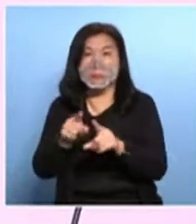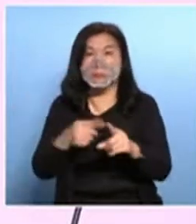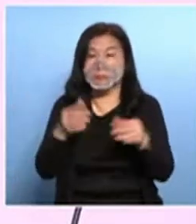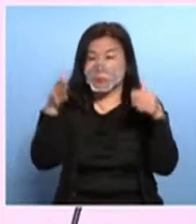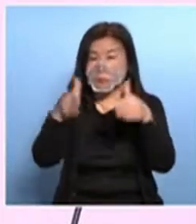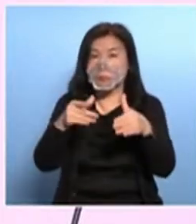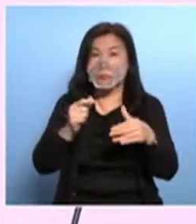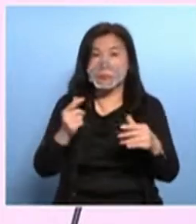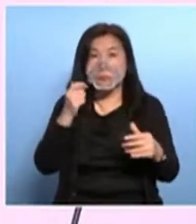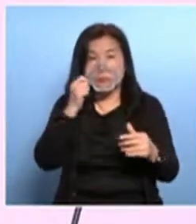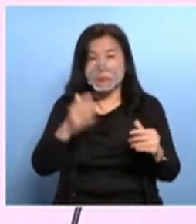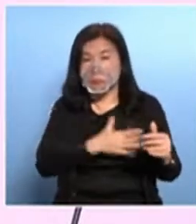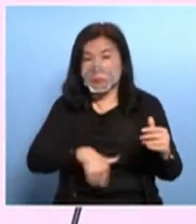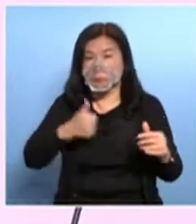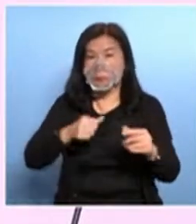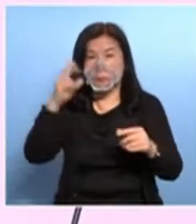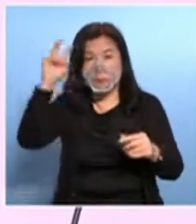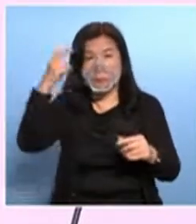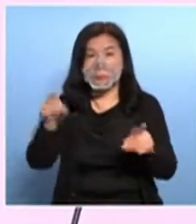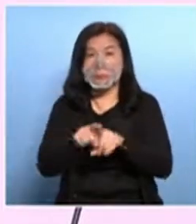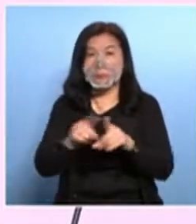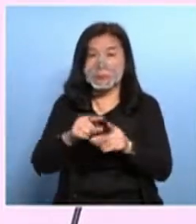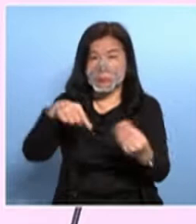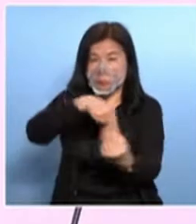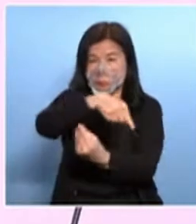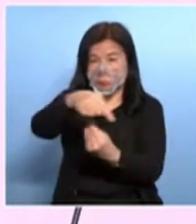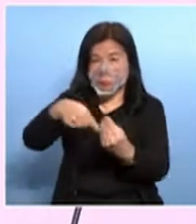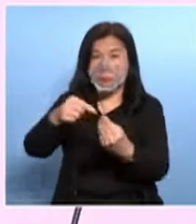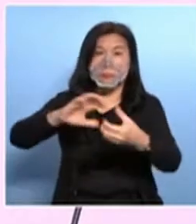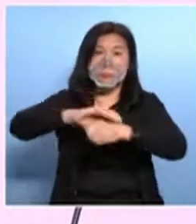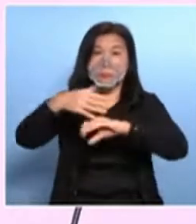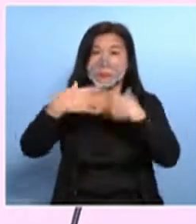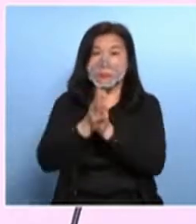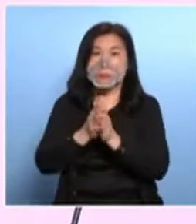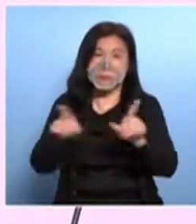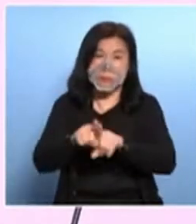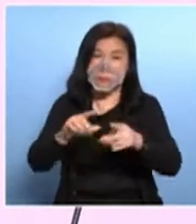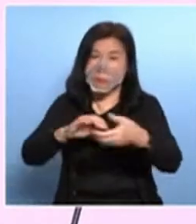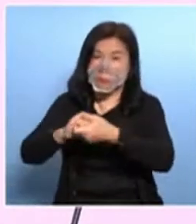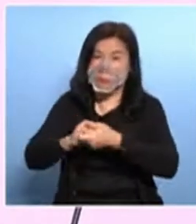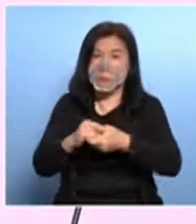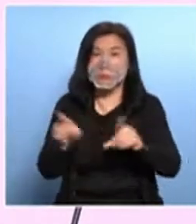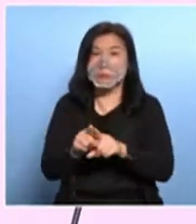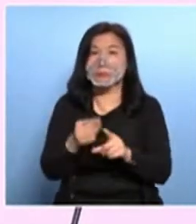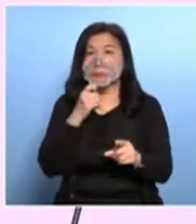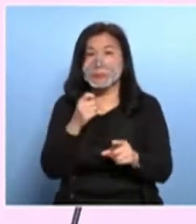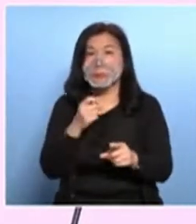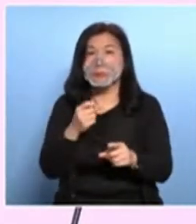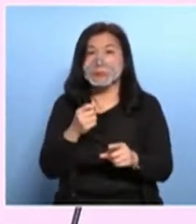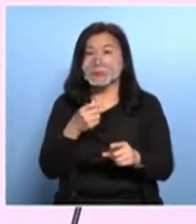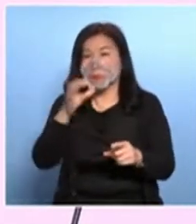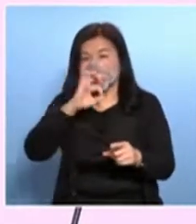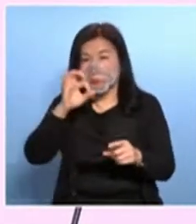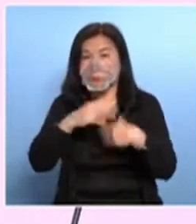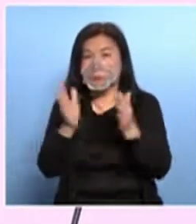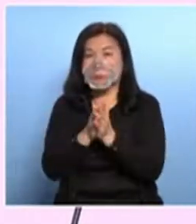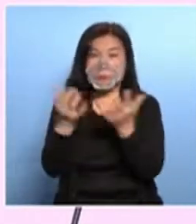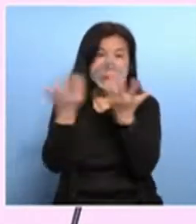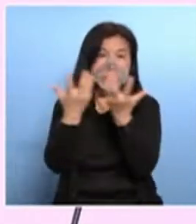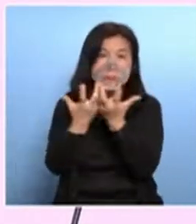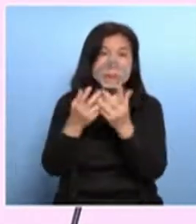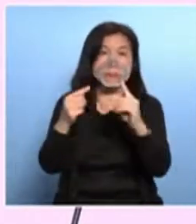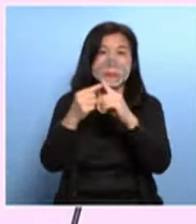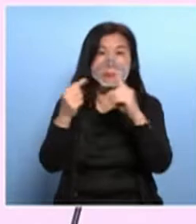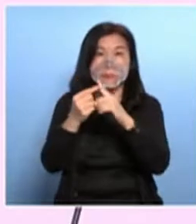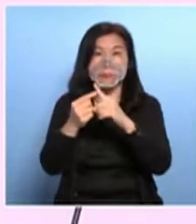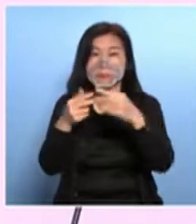on R&D work as well as global research collaboration in the field of life and health sciences. This includes